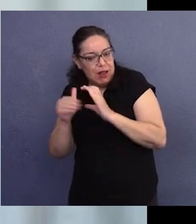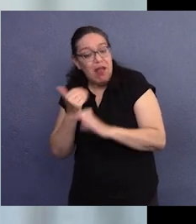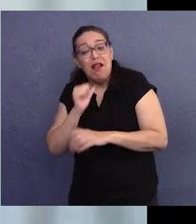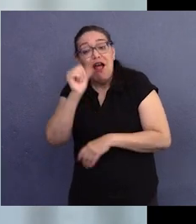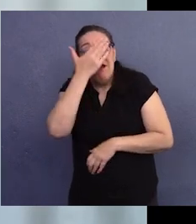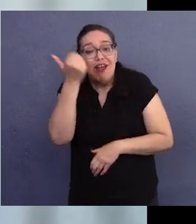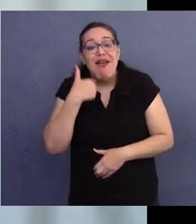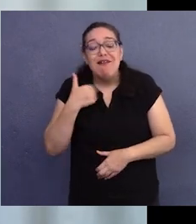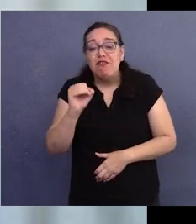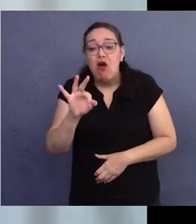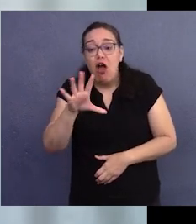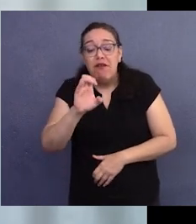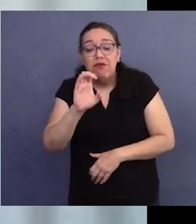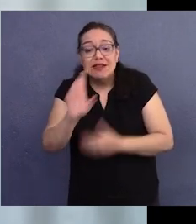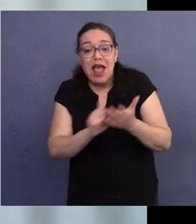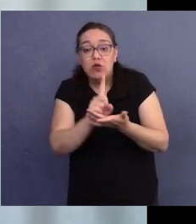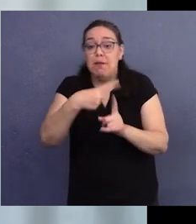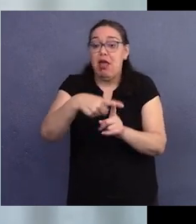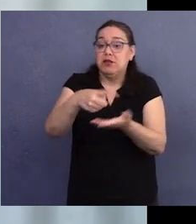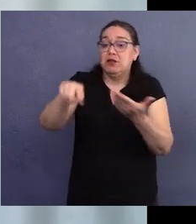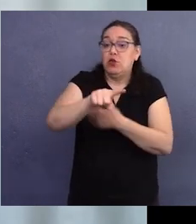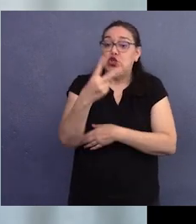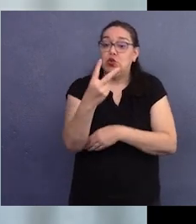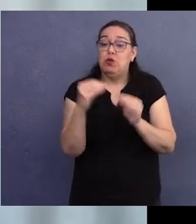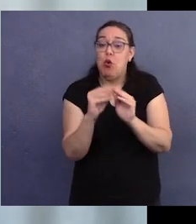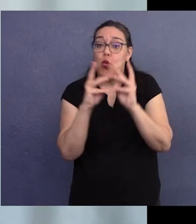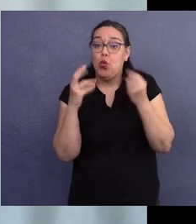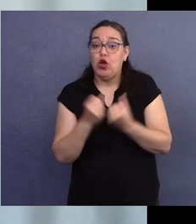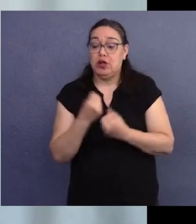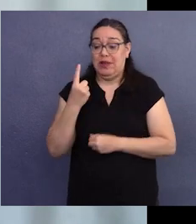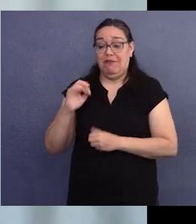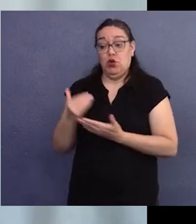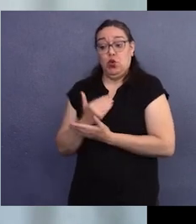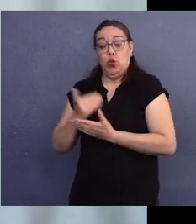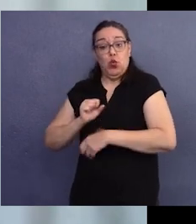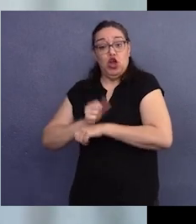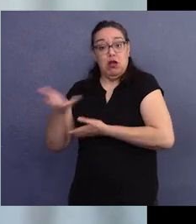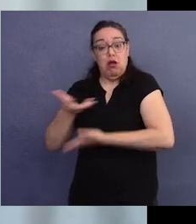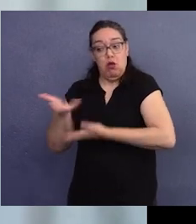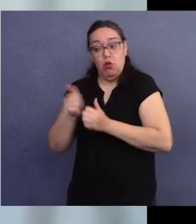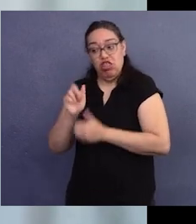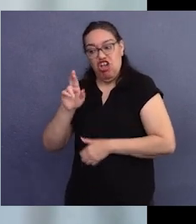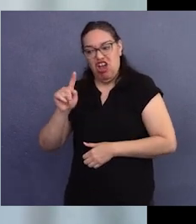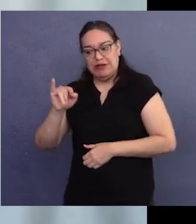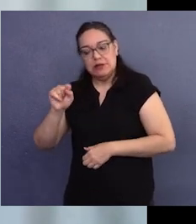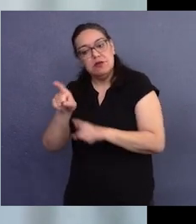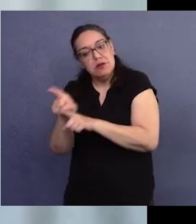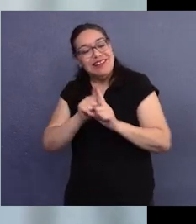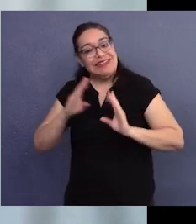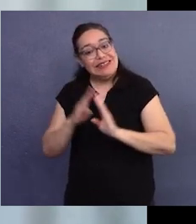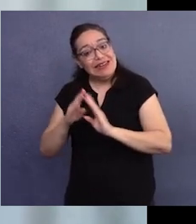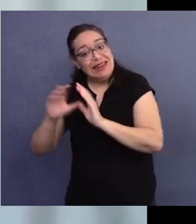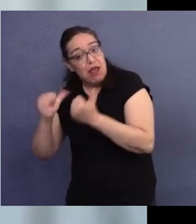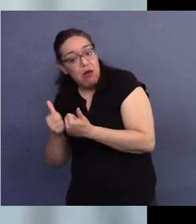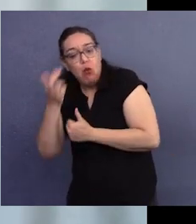hours and 2 more workshops next week. We have one that if you are new to working with artists, either as a city agency or organization,